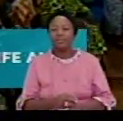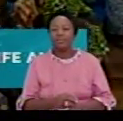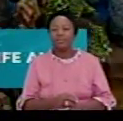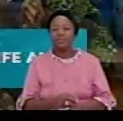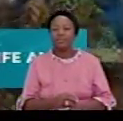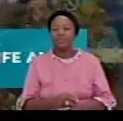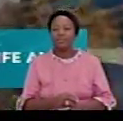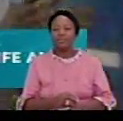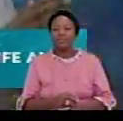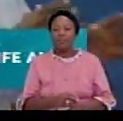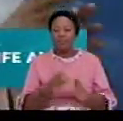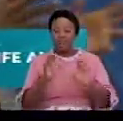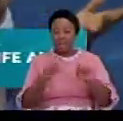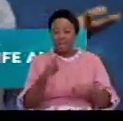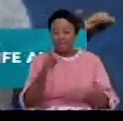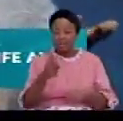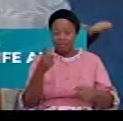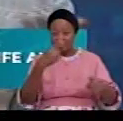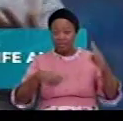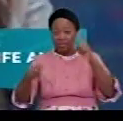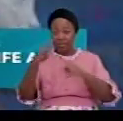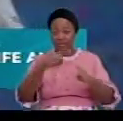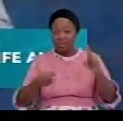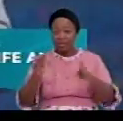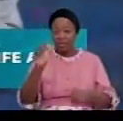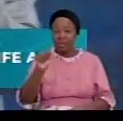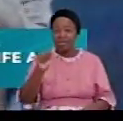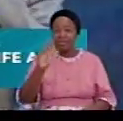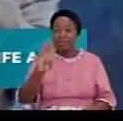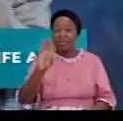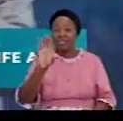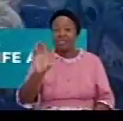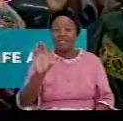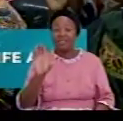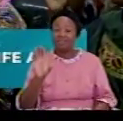Can you pronounce A, B, C?